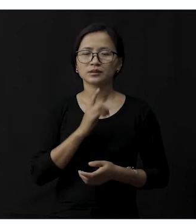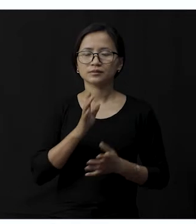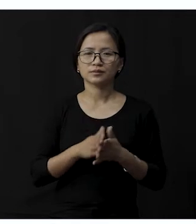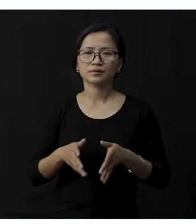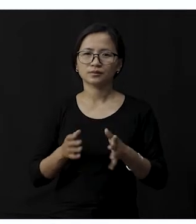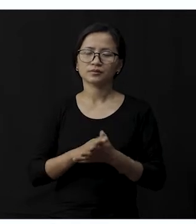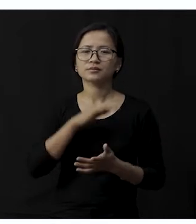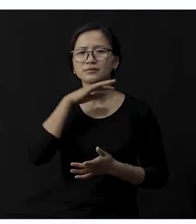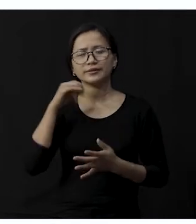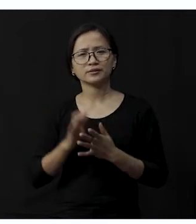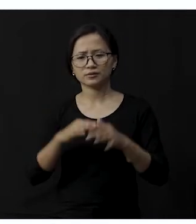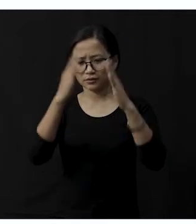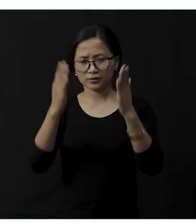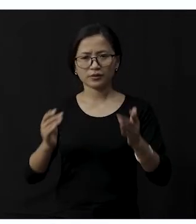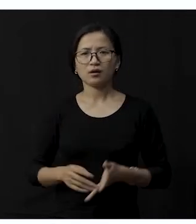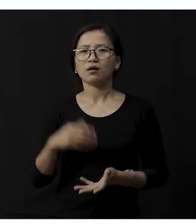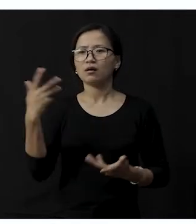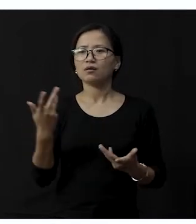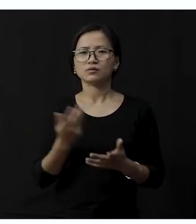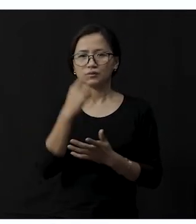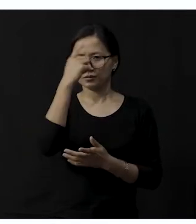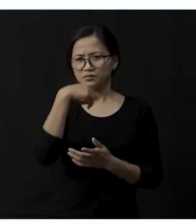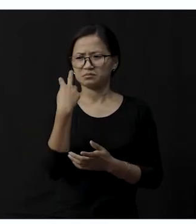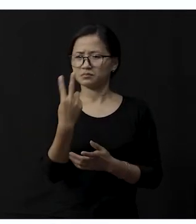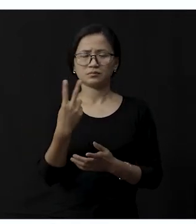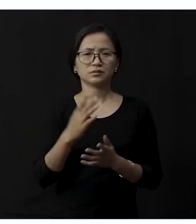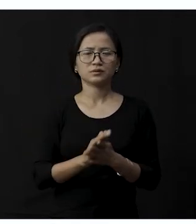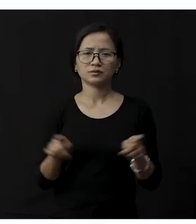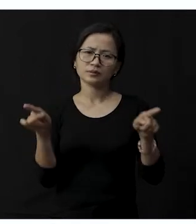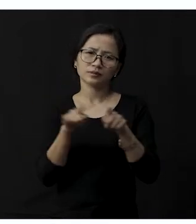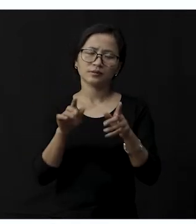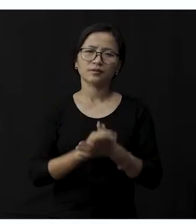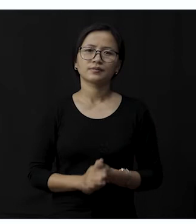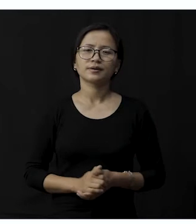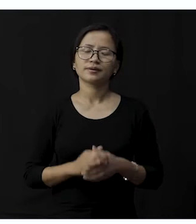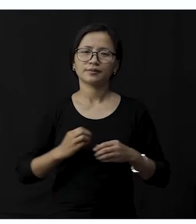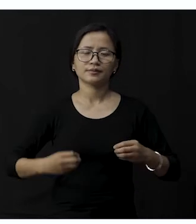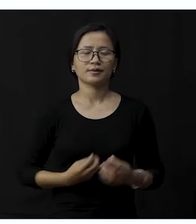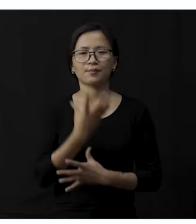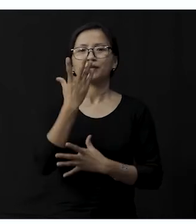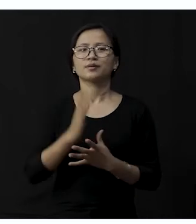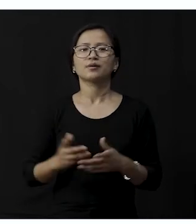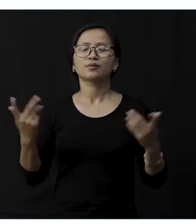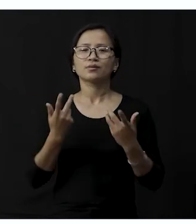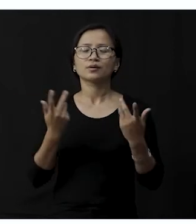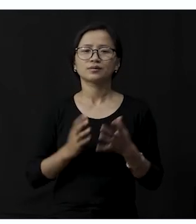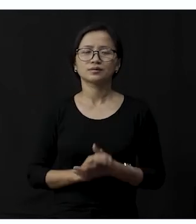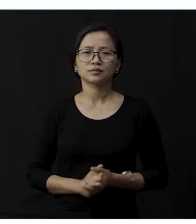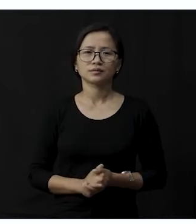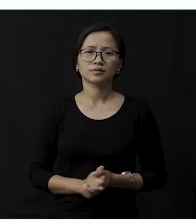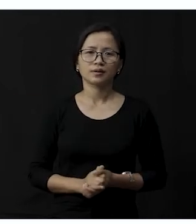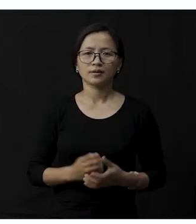the shape, how they look like, if they are happy, if they are not happy,